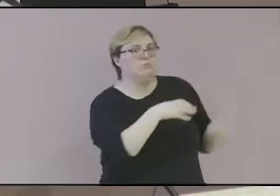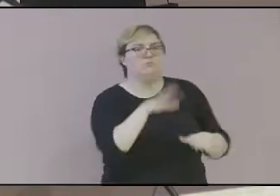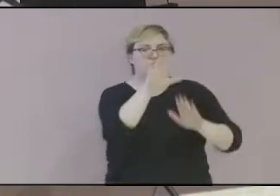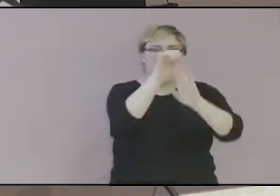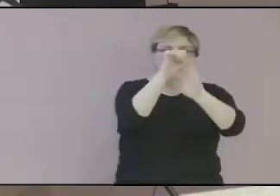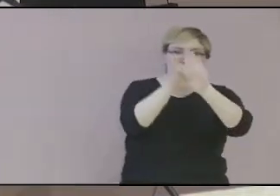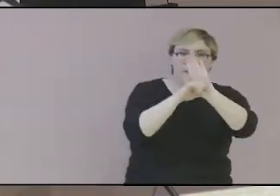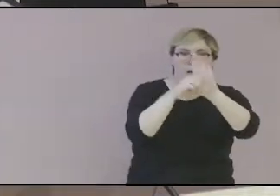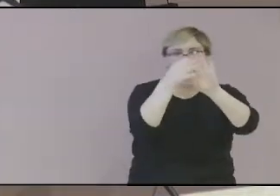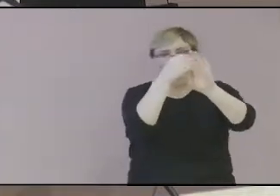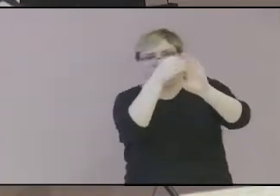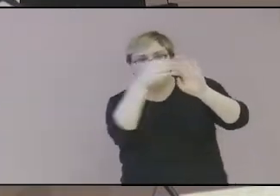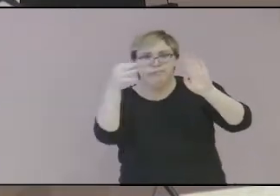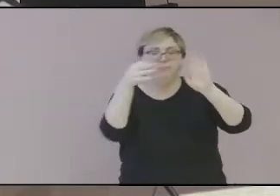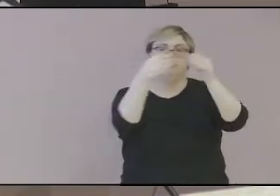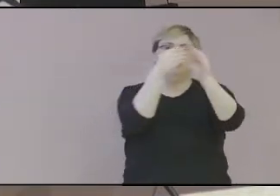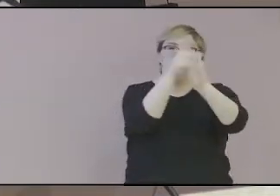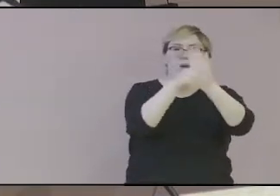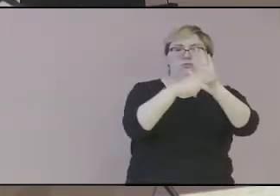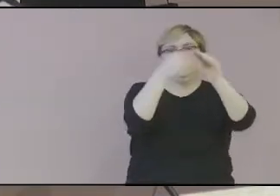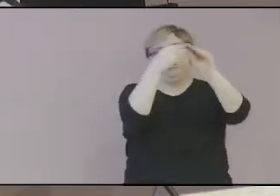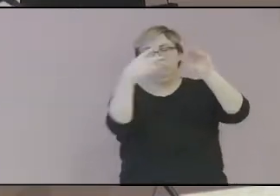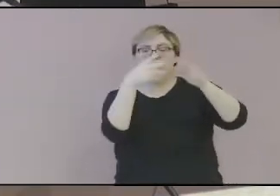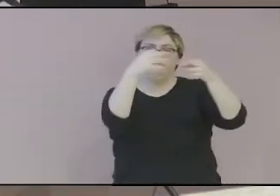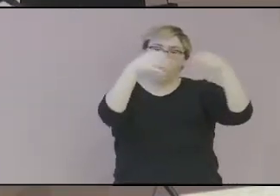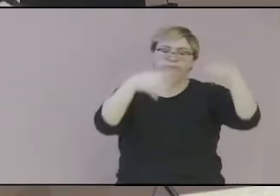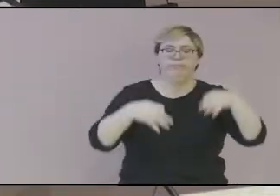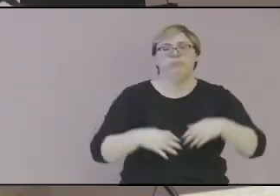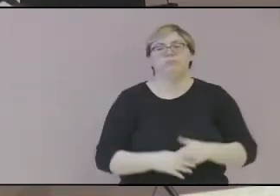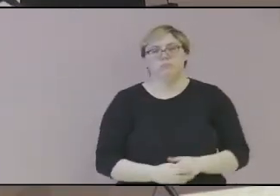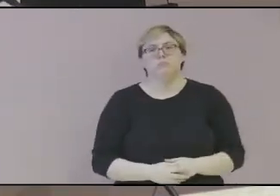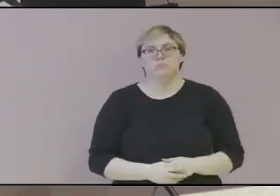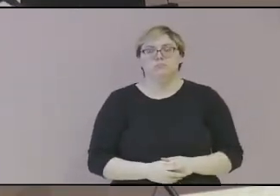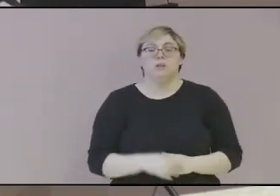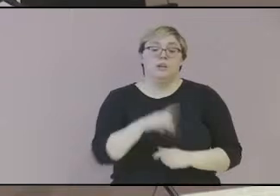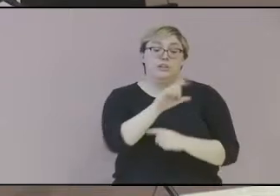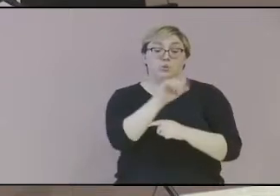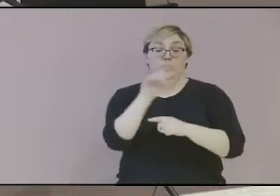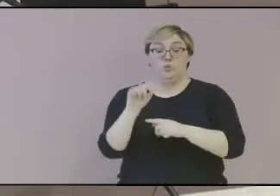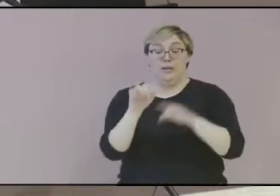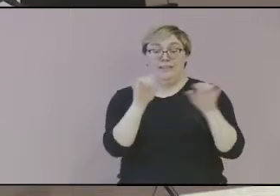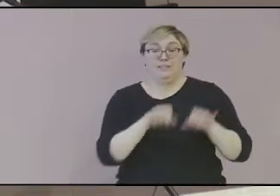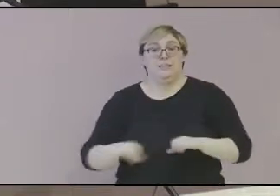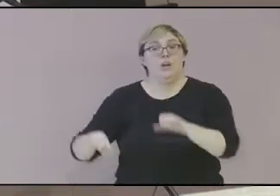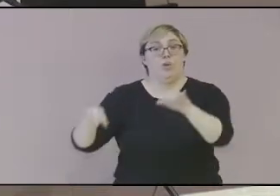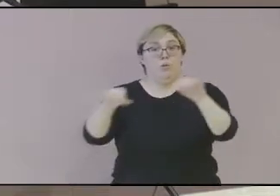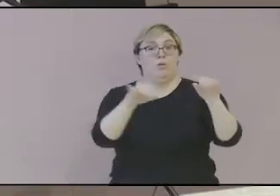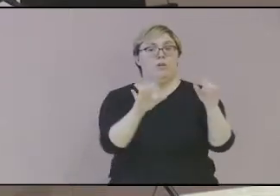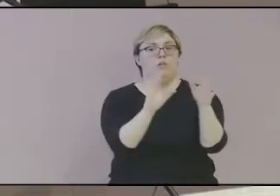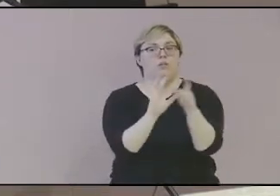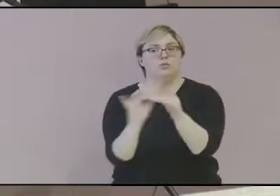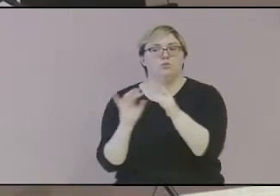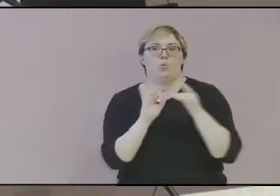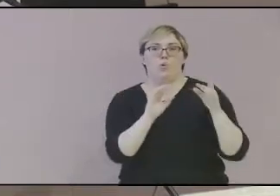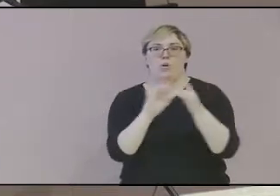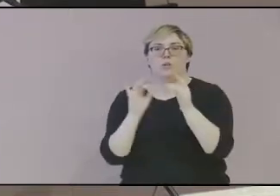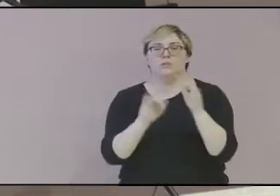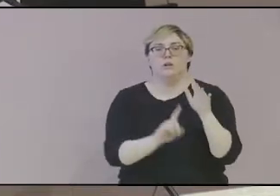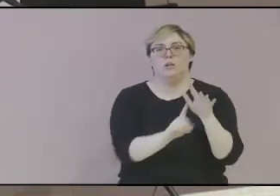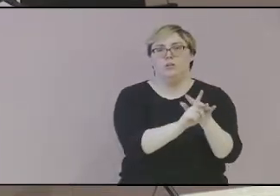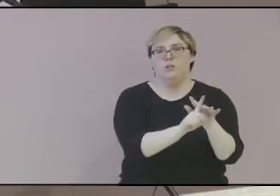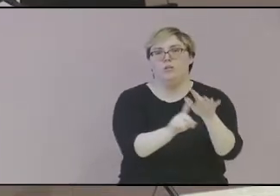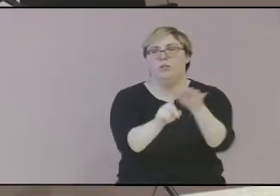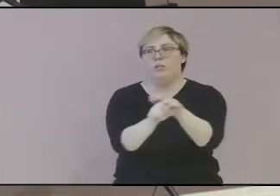In 2020, examples very quickly circulated of disabled people, in fact, being denied treatment for COVID across